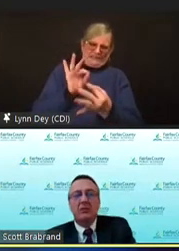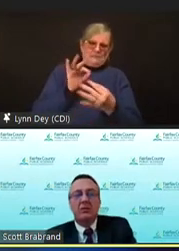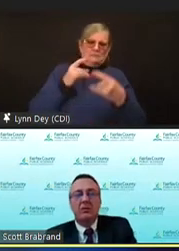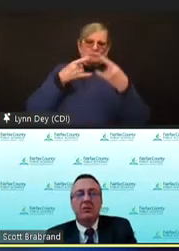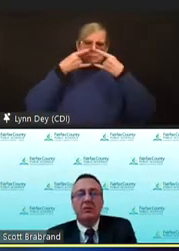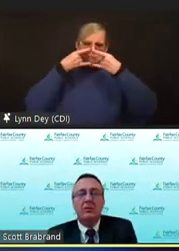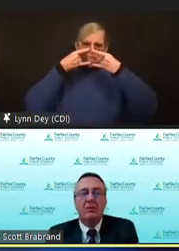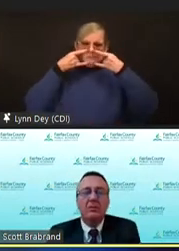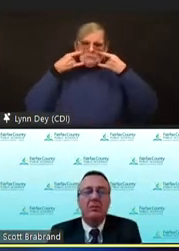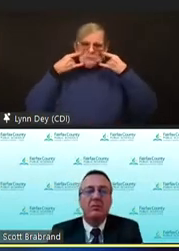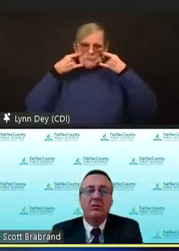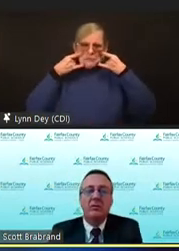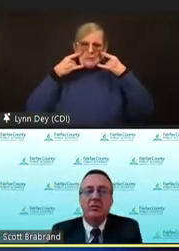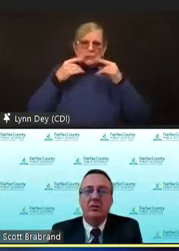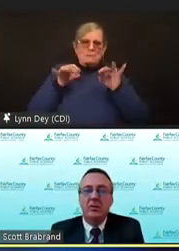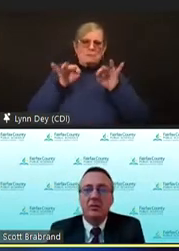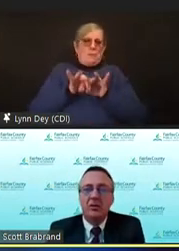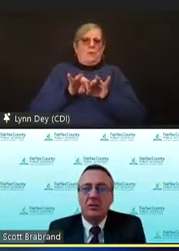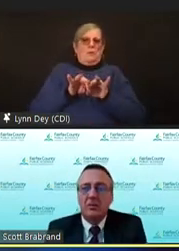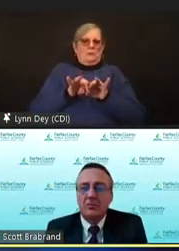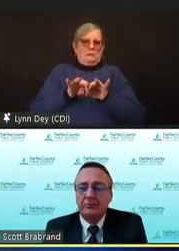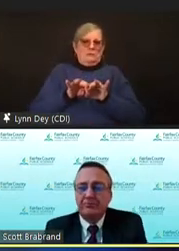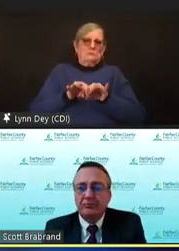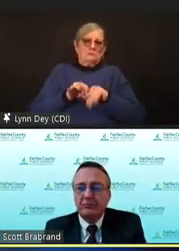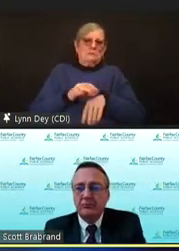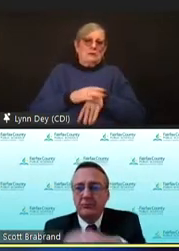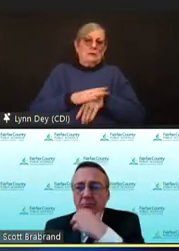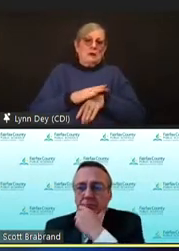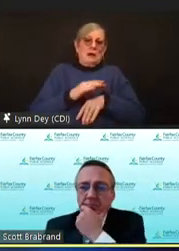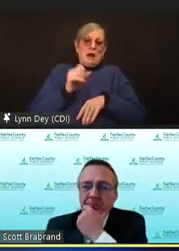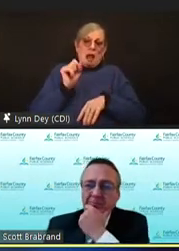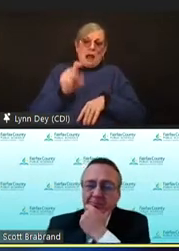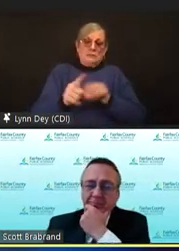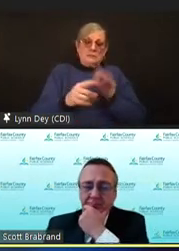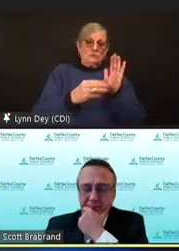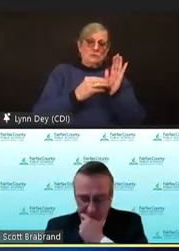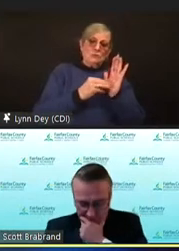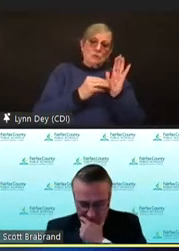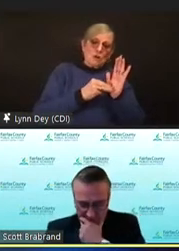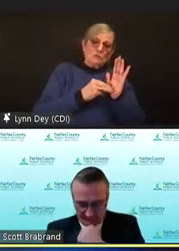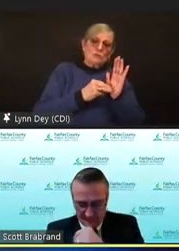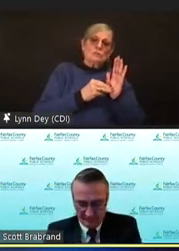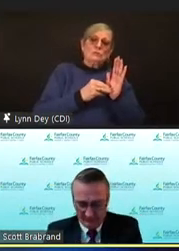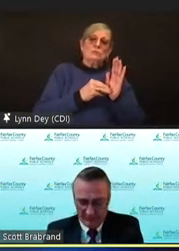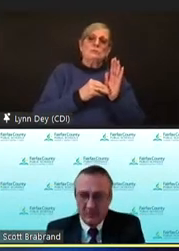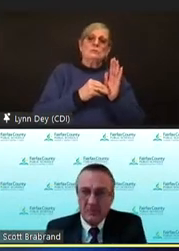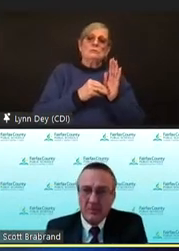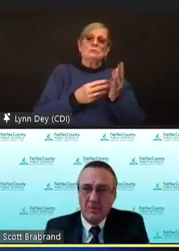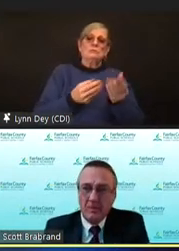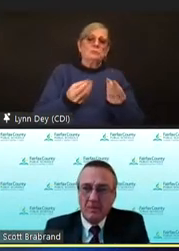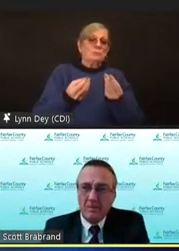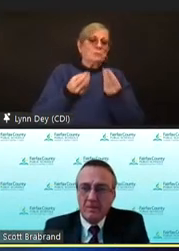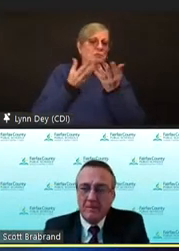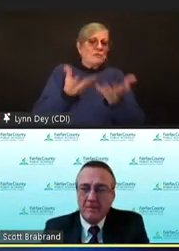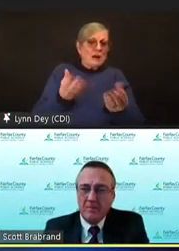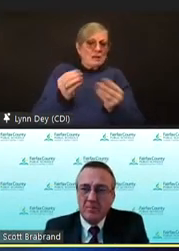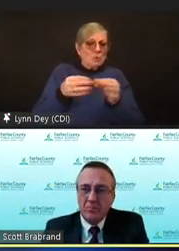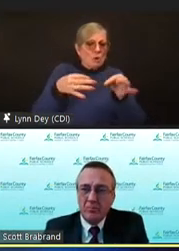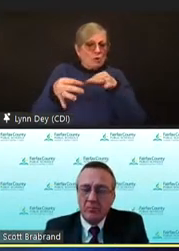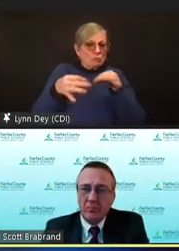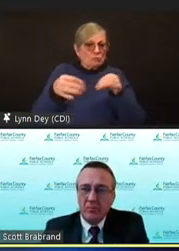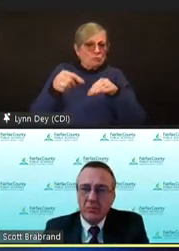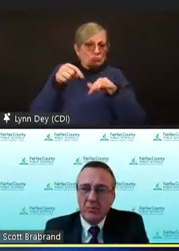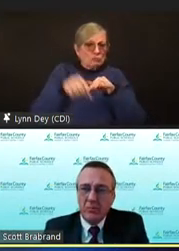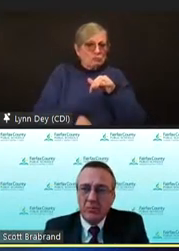But I do want to open the floor to our physicians to provide and our health partners to provide any feedback on masks to share with the group as